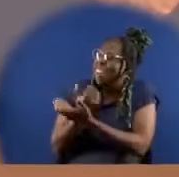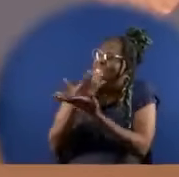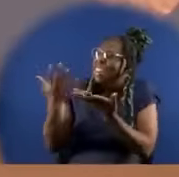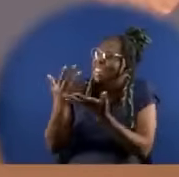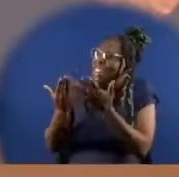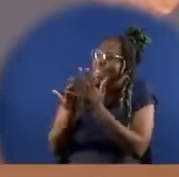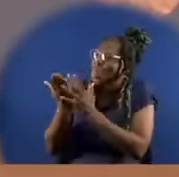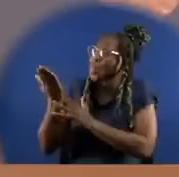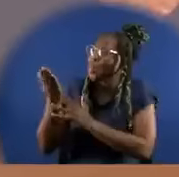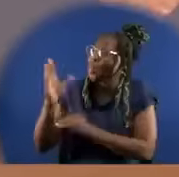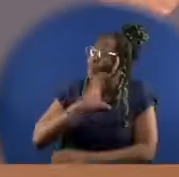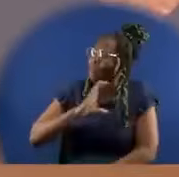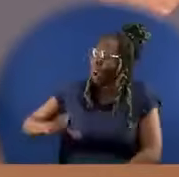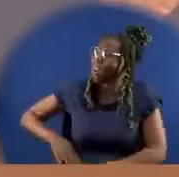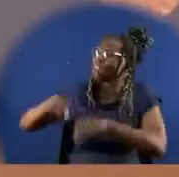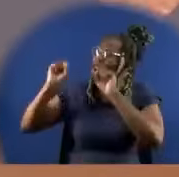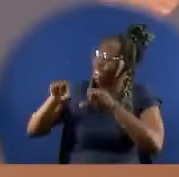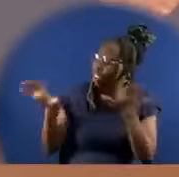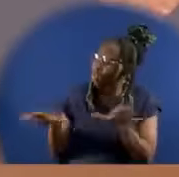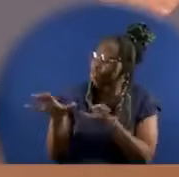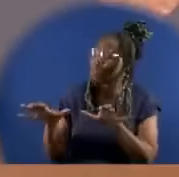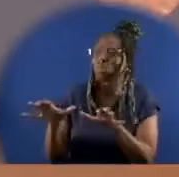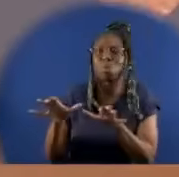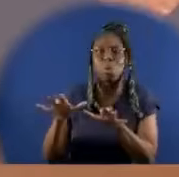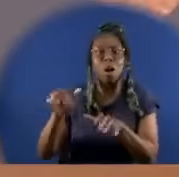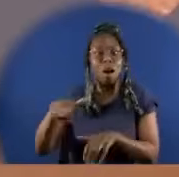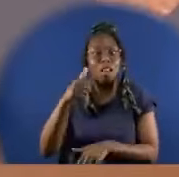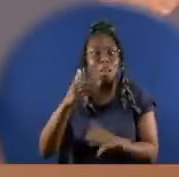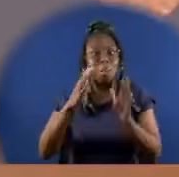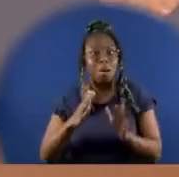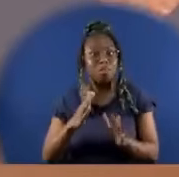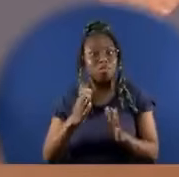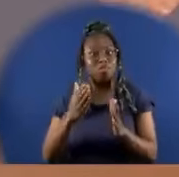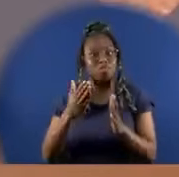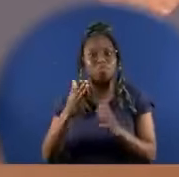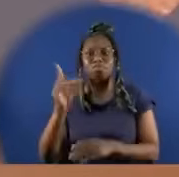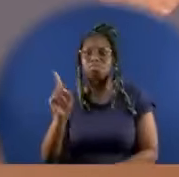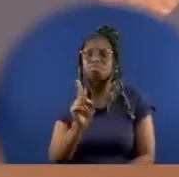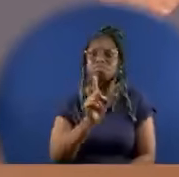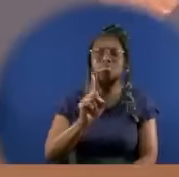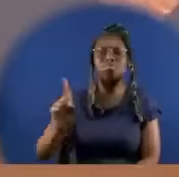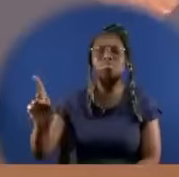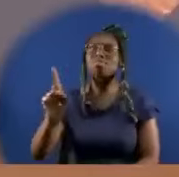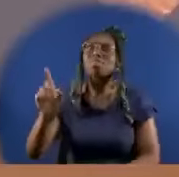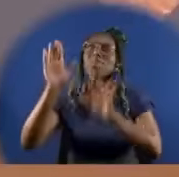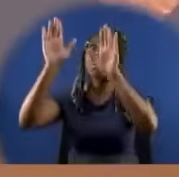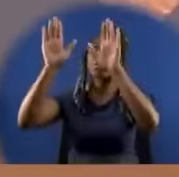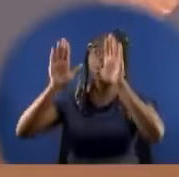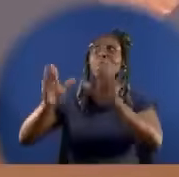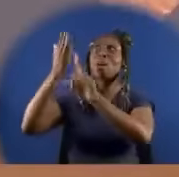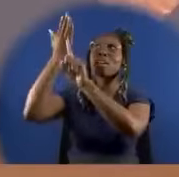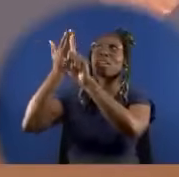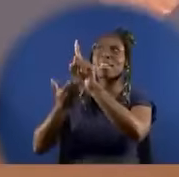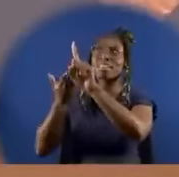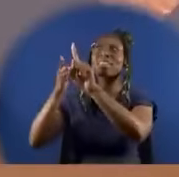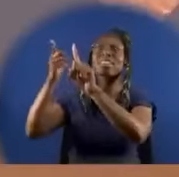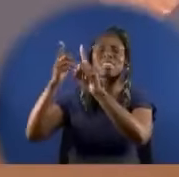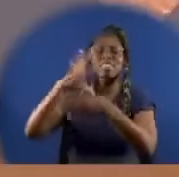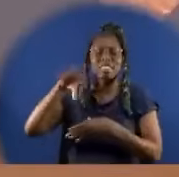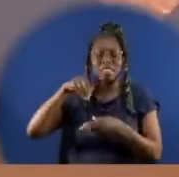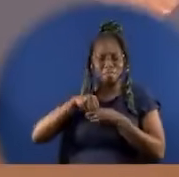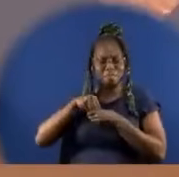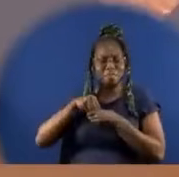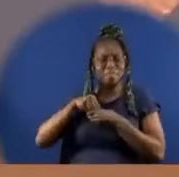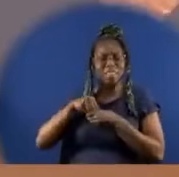Christ who strengthens me. It looks like somebody walking through the day saying, greater is he that's in me than he that is in